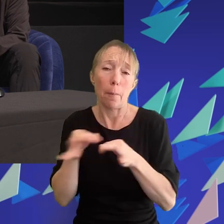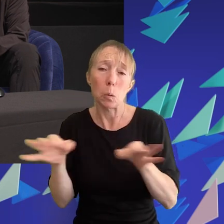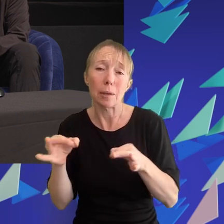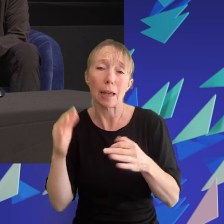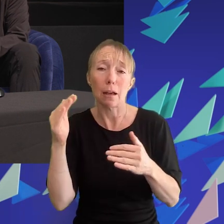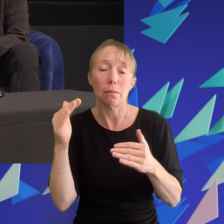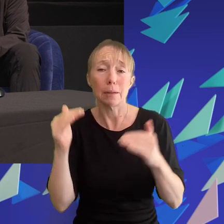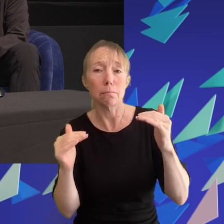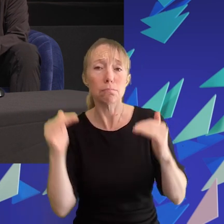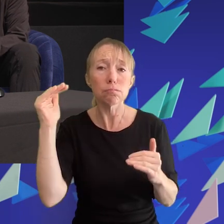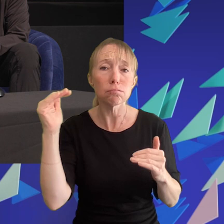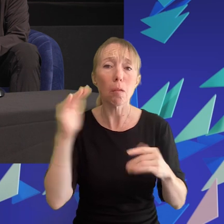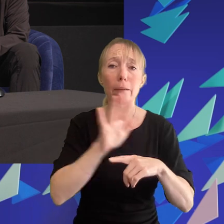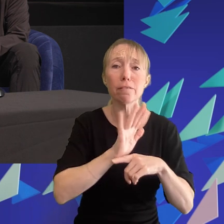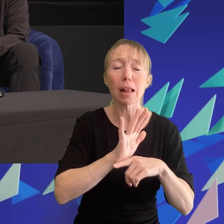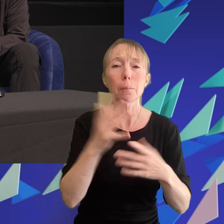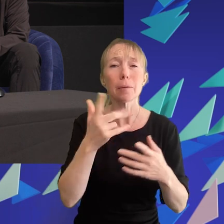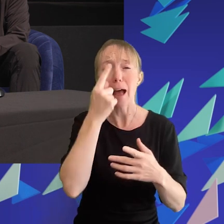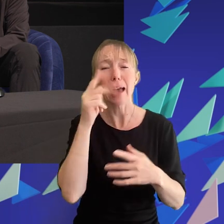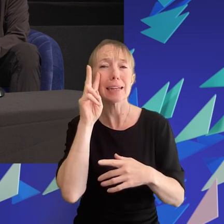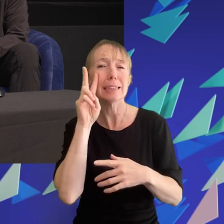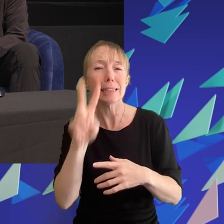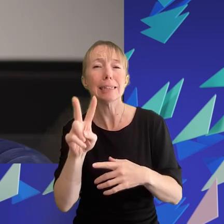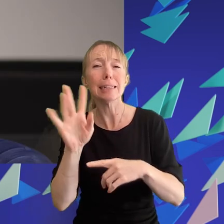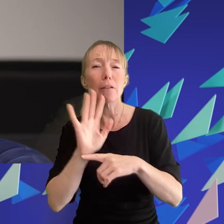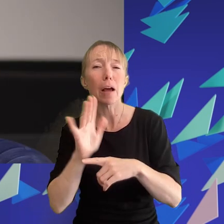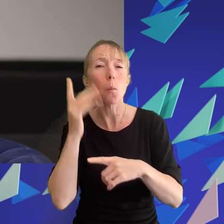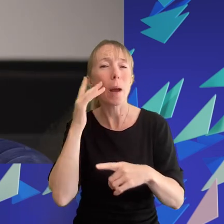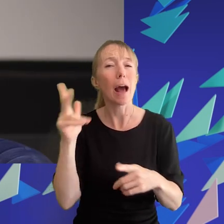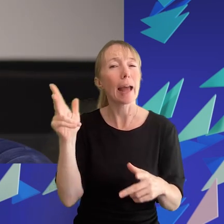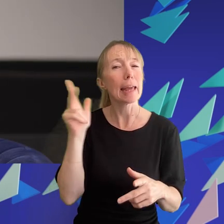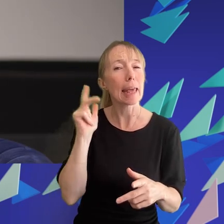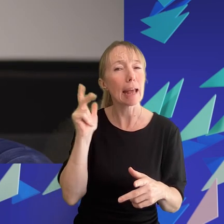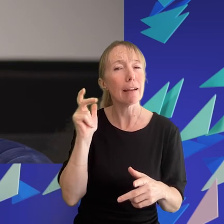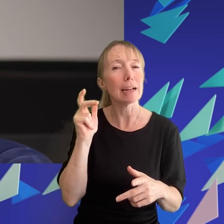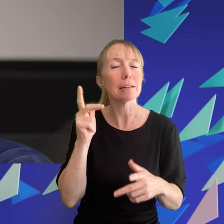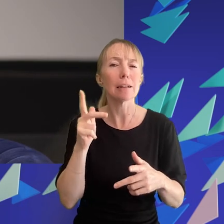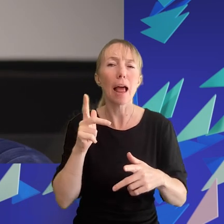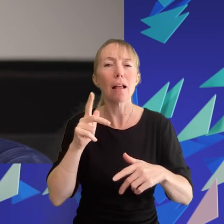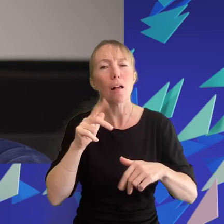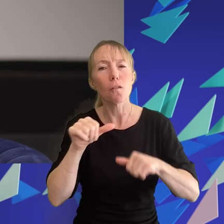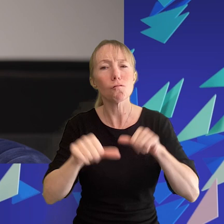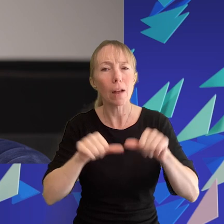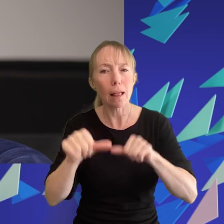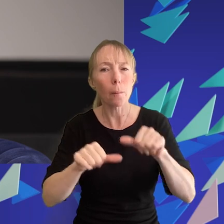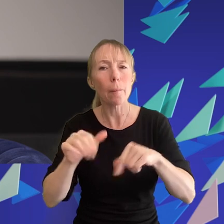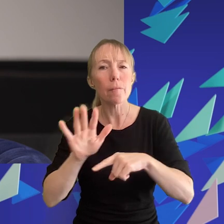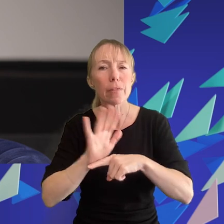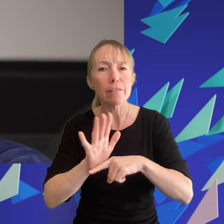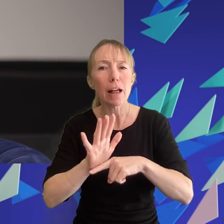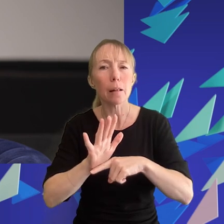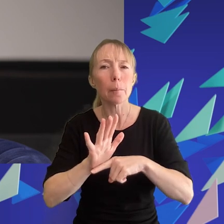think I conceive a film much more when I hear it in terms of the music. The rhythm of a film